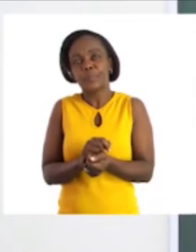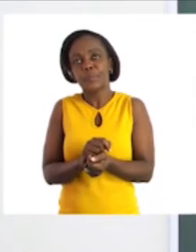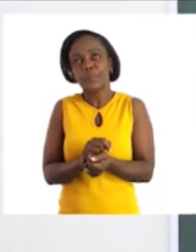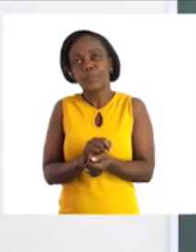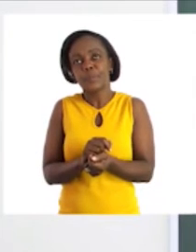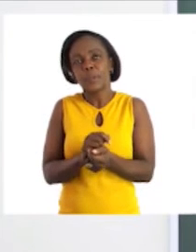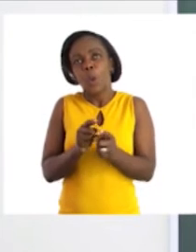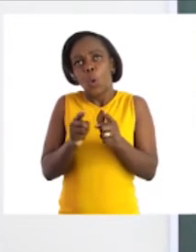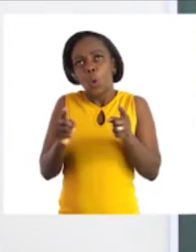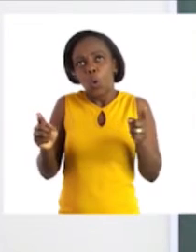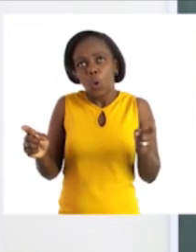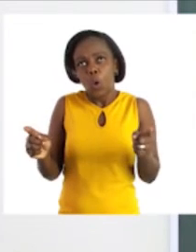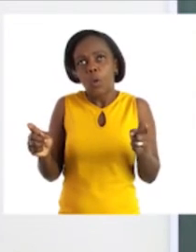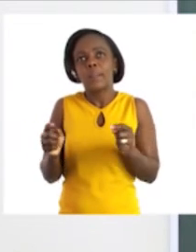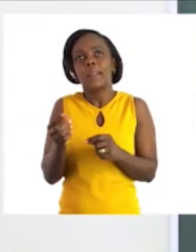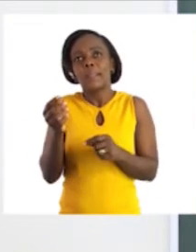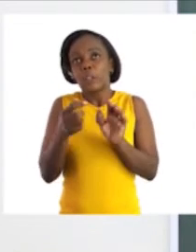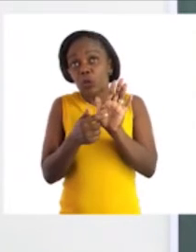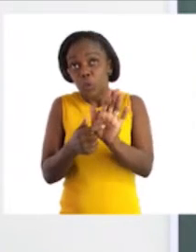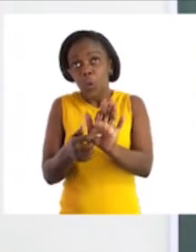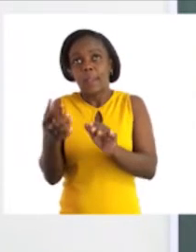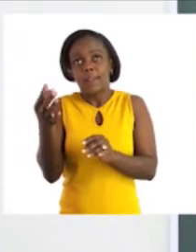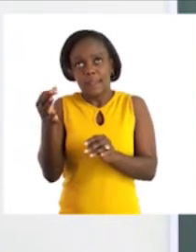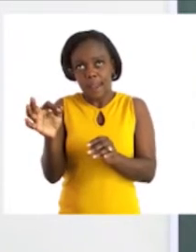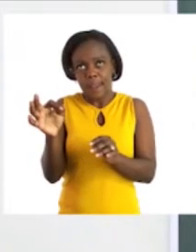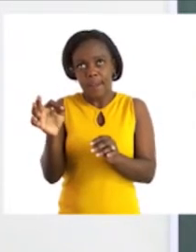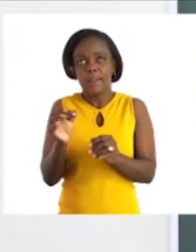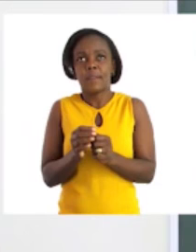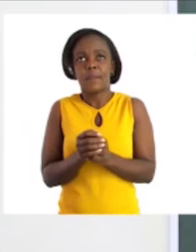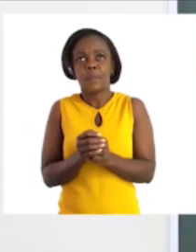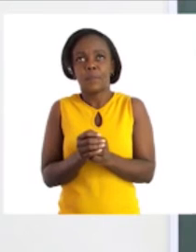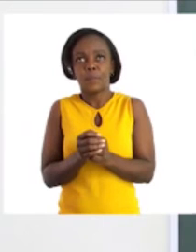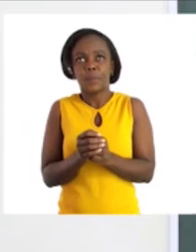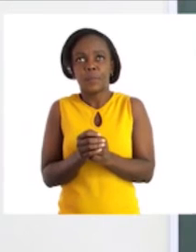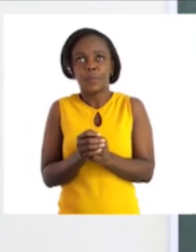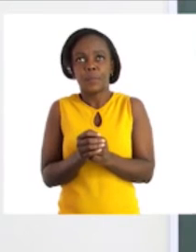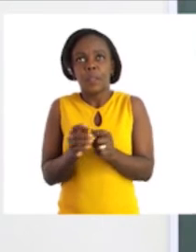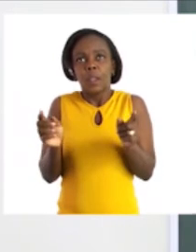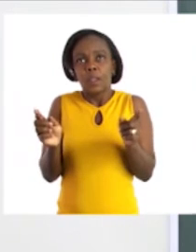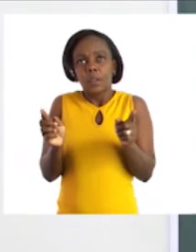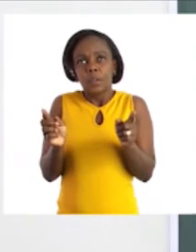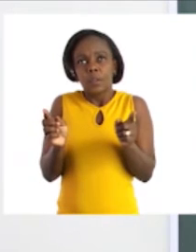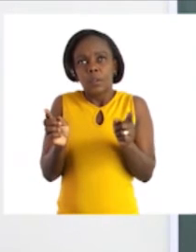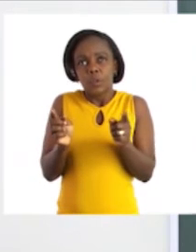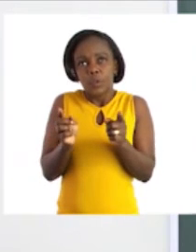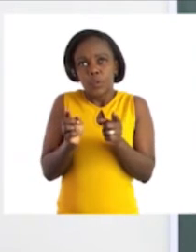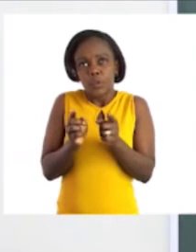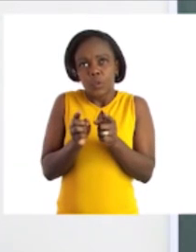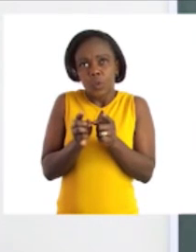The long hand is on the 9. Remember, we cut the circle this way. Okay, the long hand is